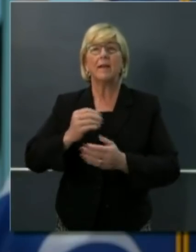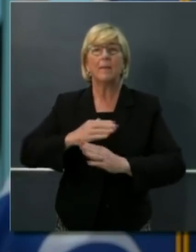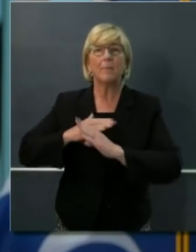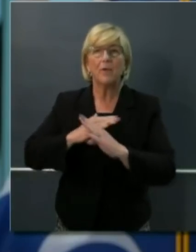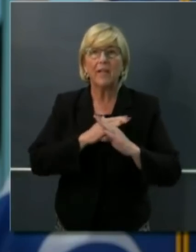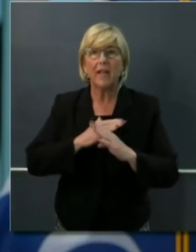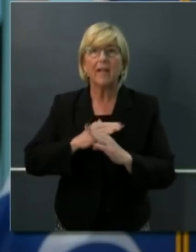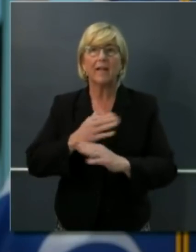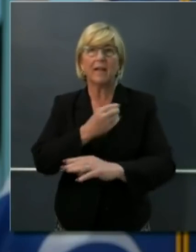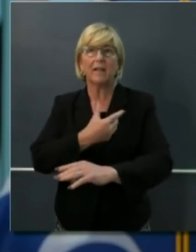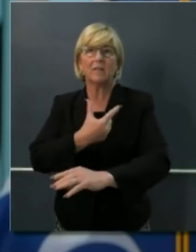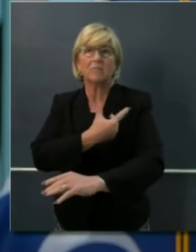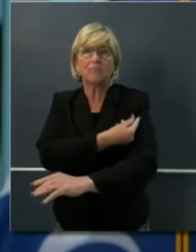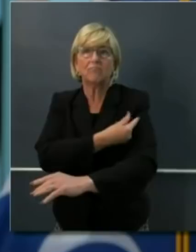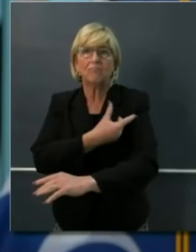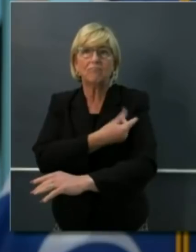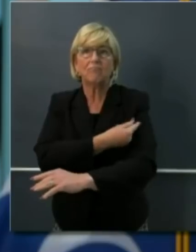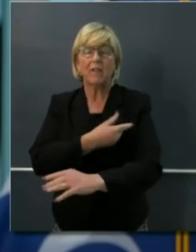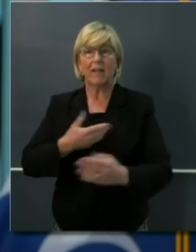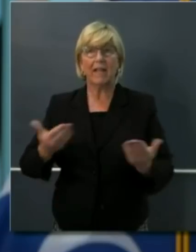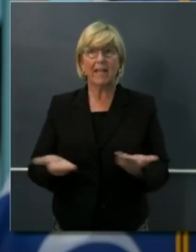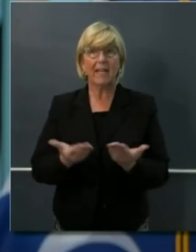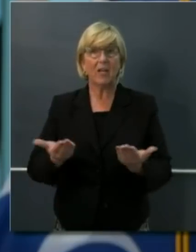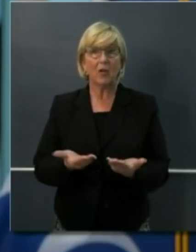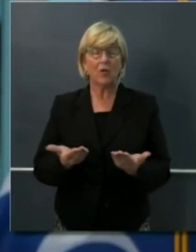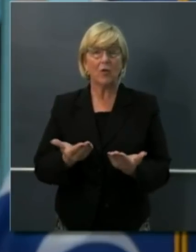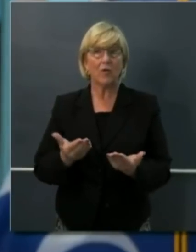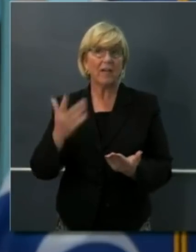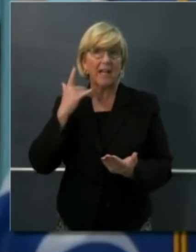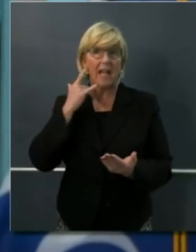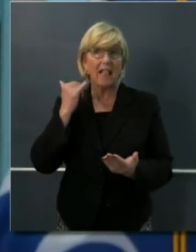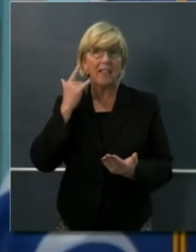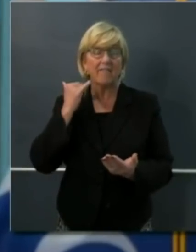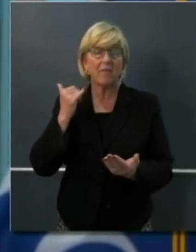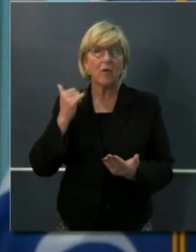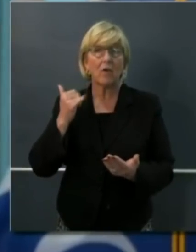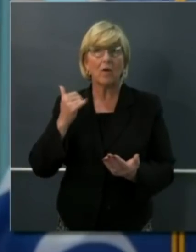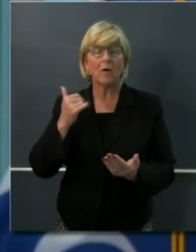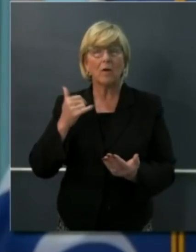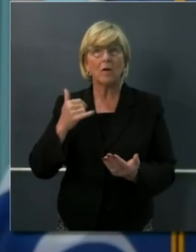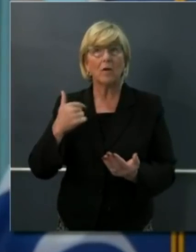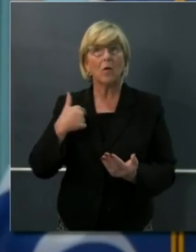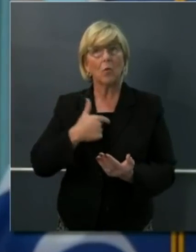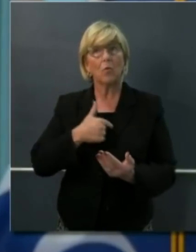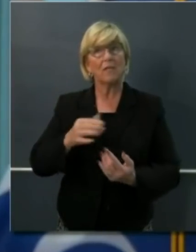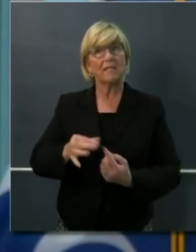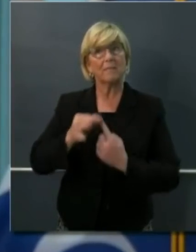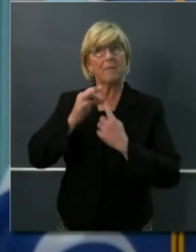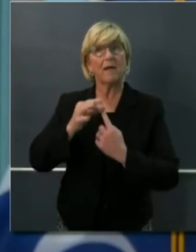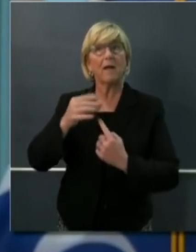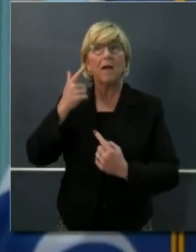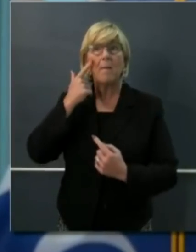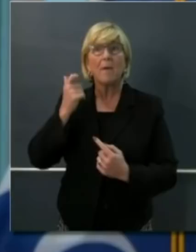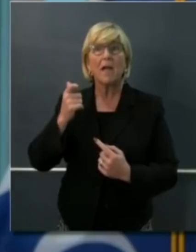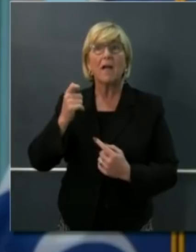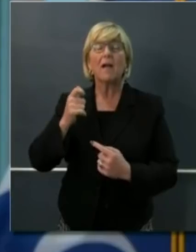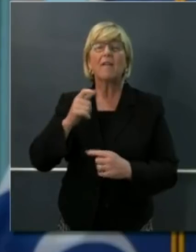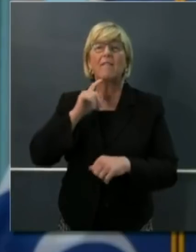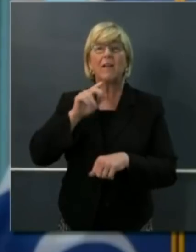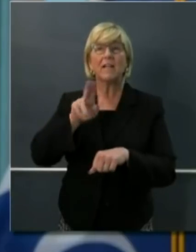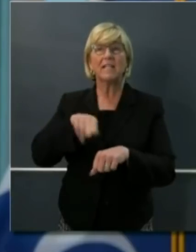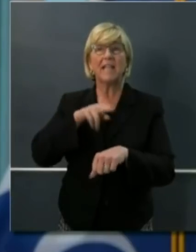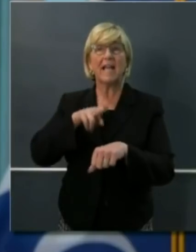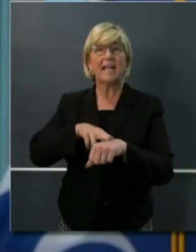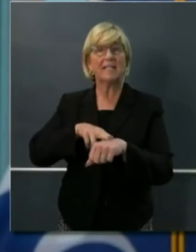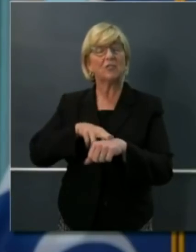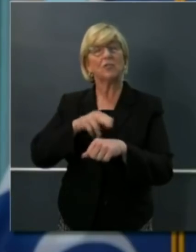and vaccines. We in California are uniquely positioned because of the National Institute of Health. 4 of the top